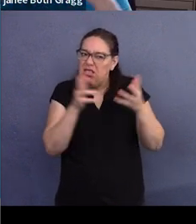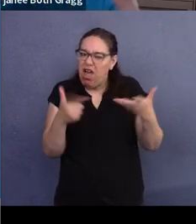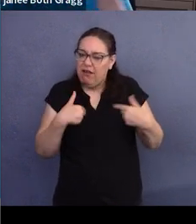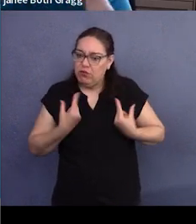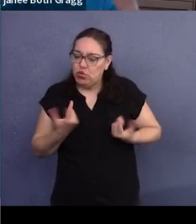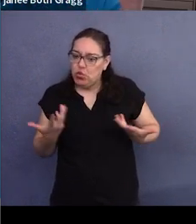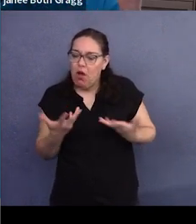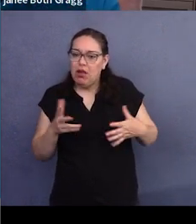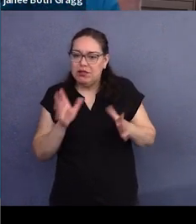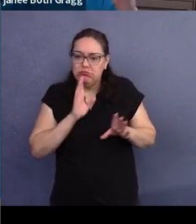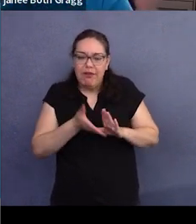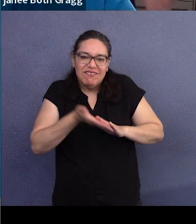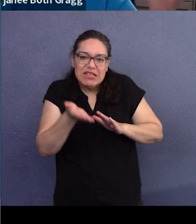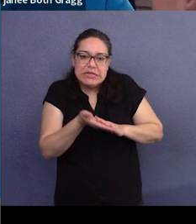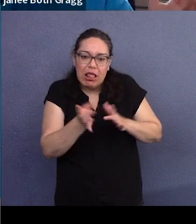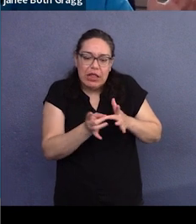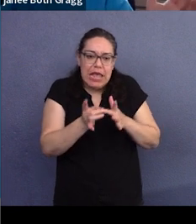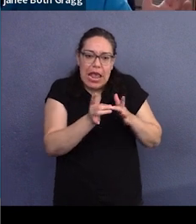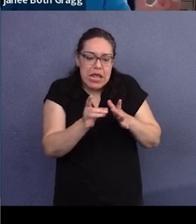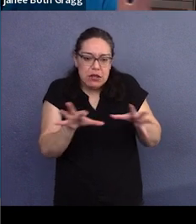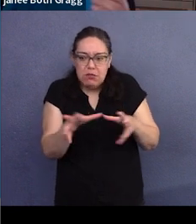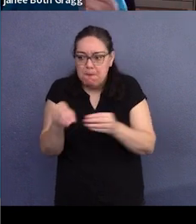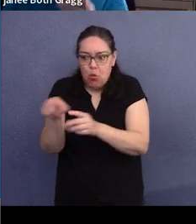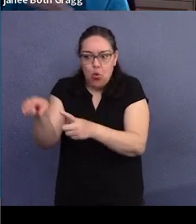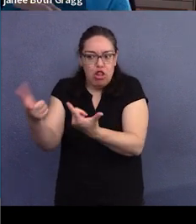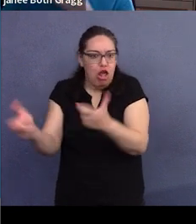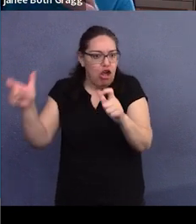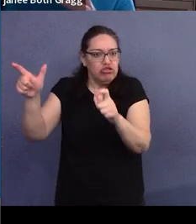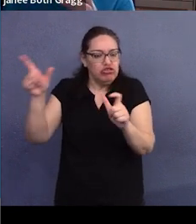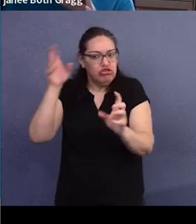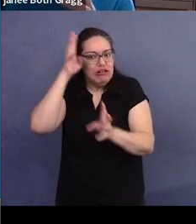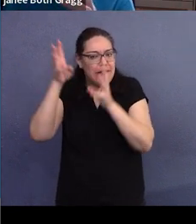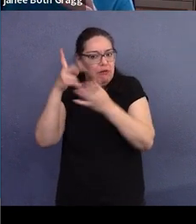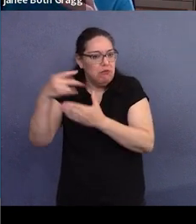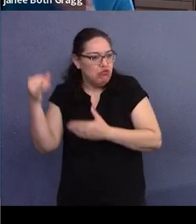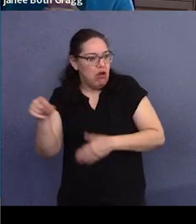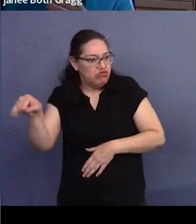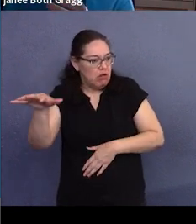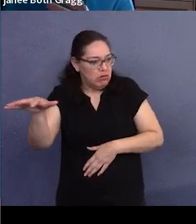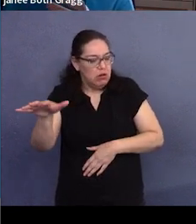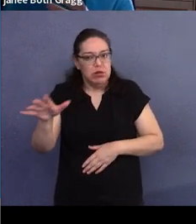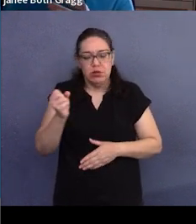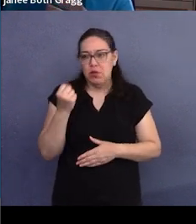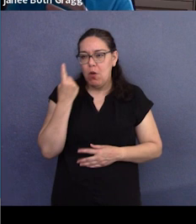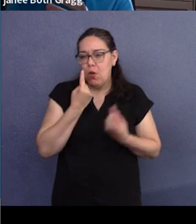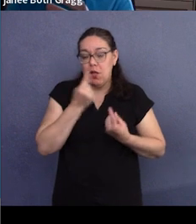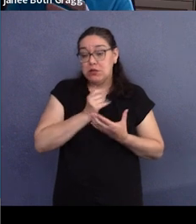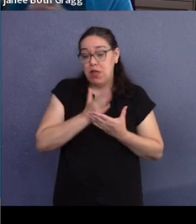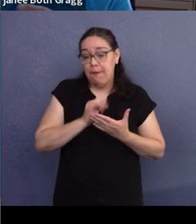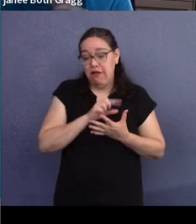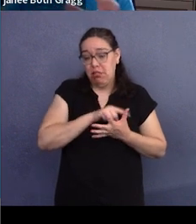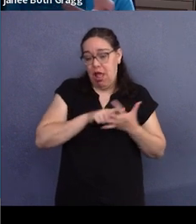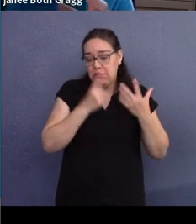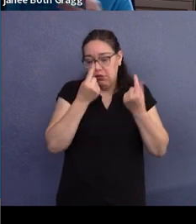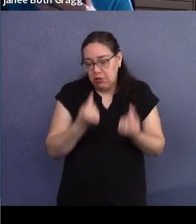this larger what I consider creative product, right? So could some of those tasks be considered